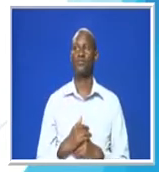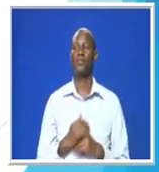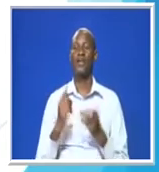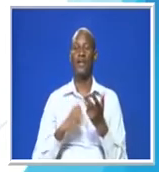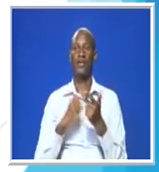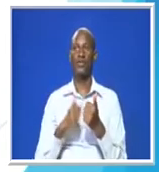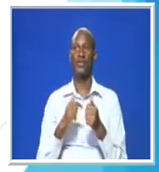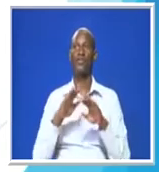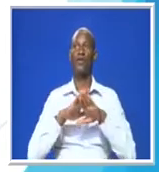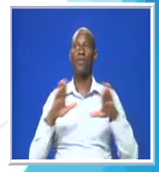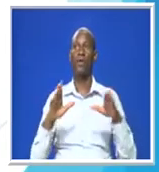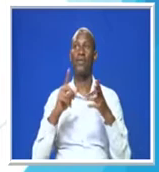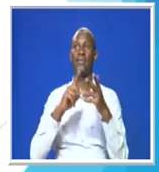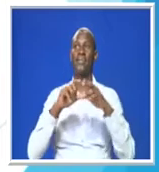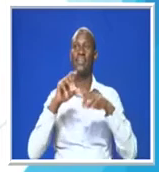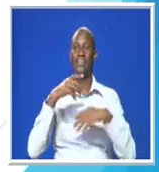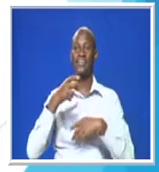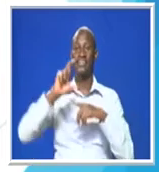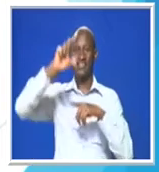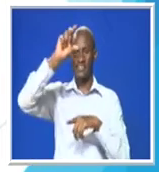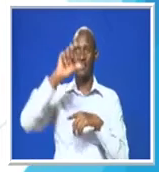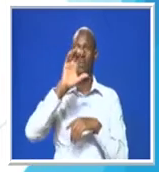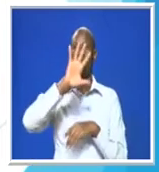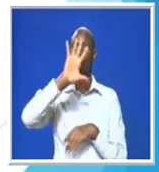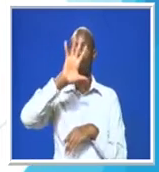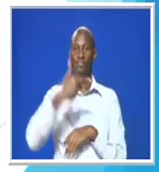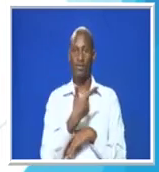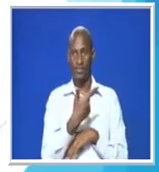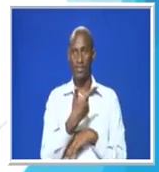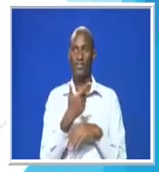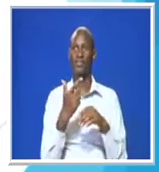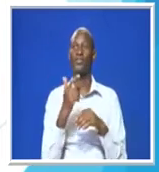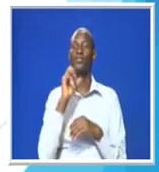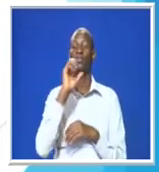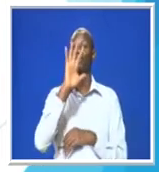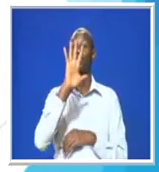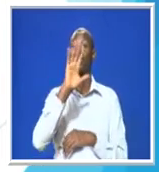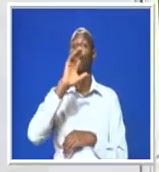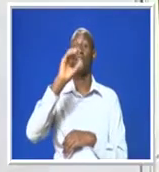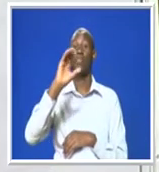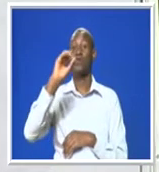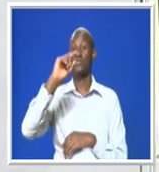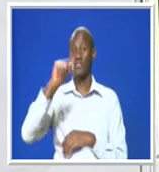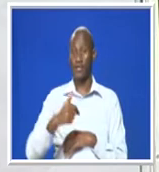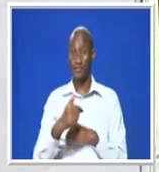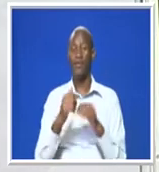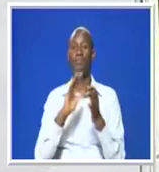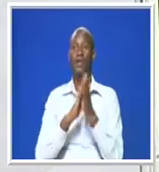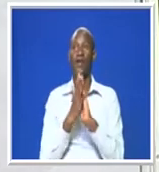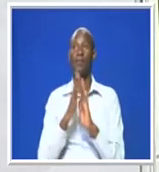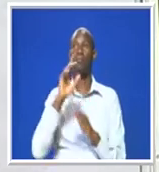Calculate the compound interest on 5,000. So the 5,000 becomes our